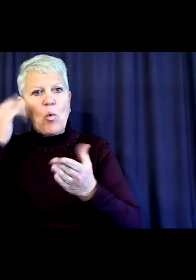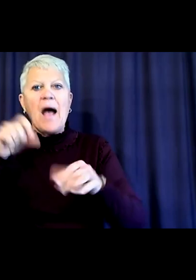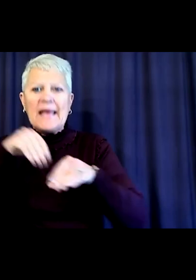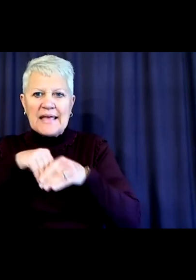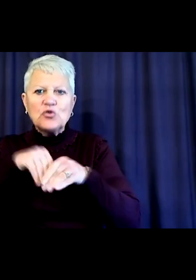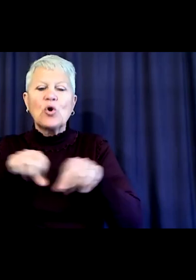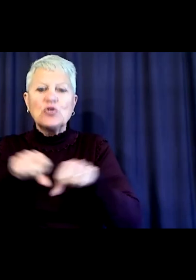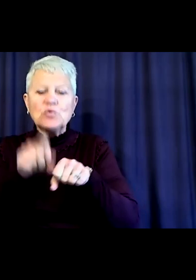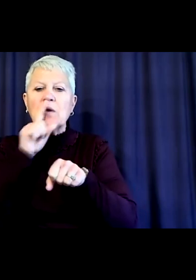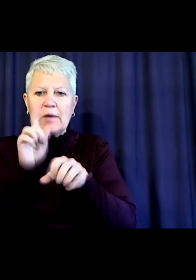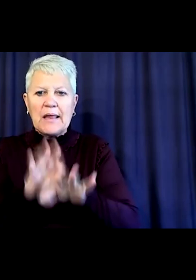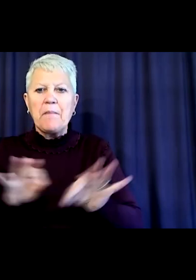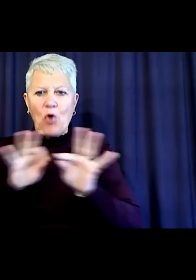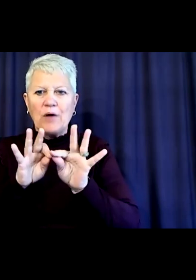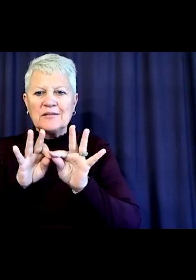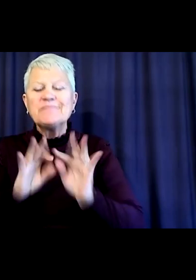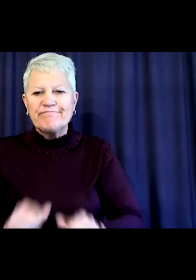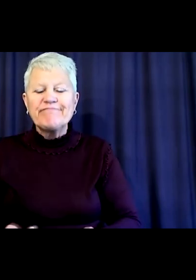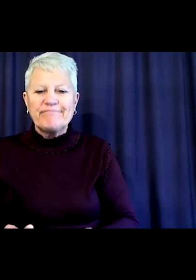are important. So yeah.